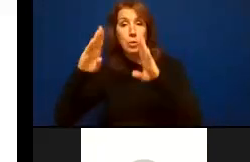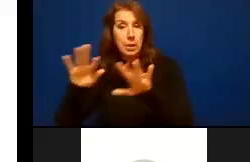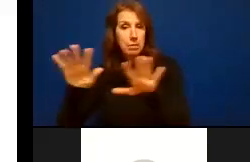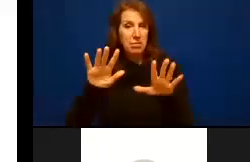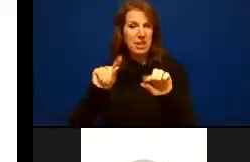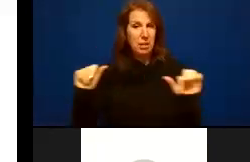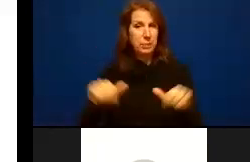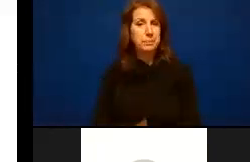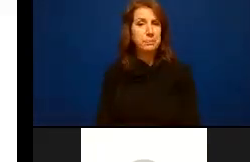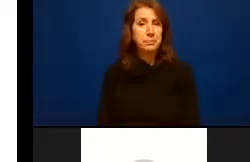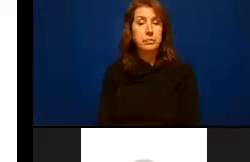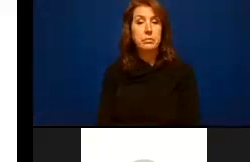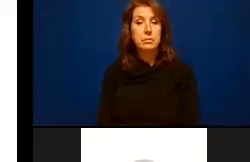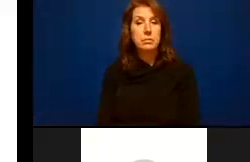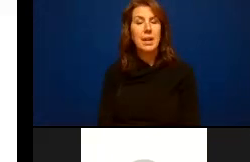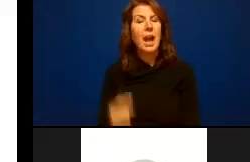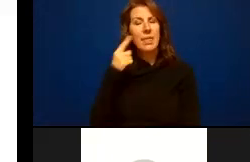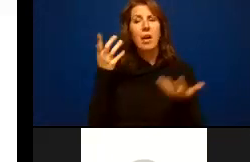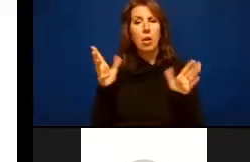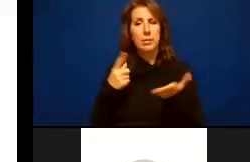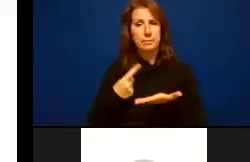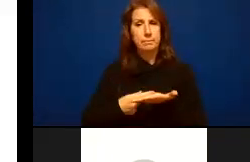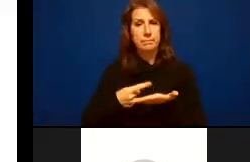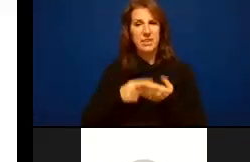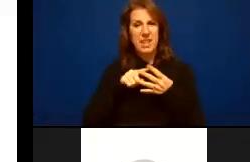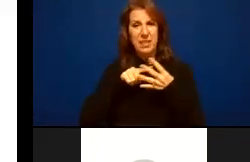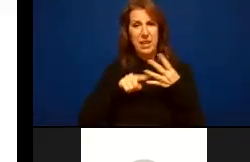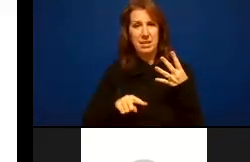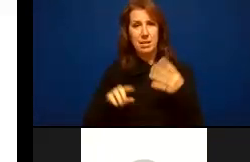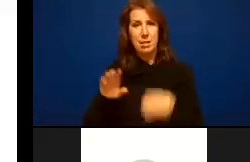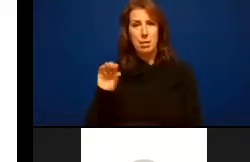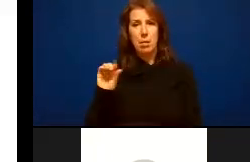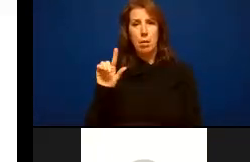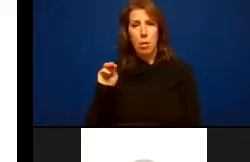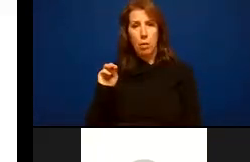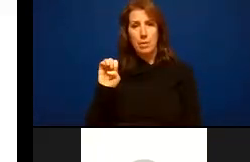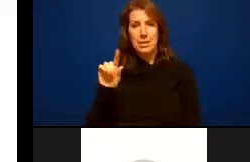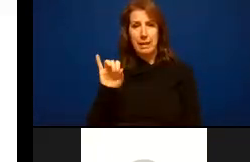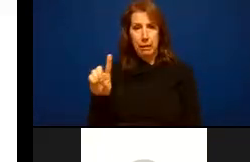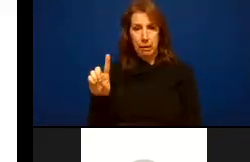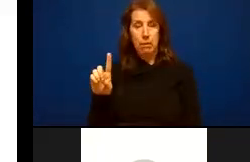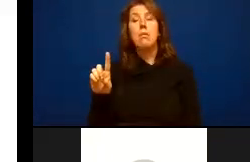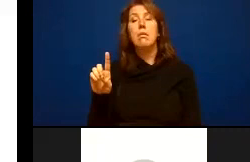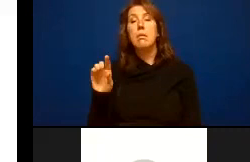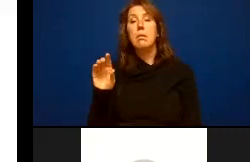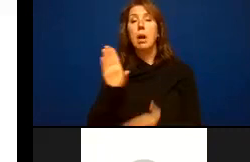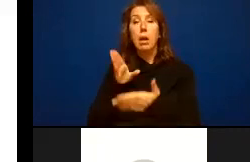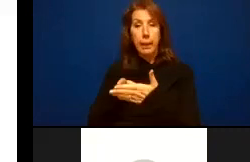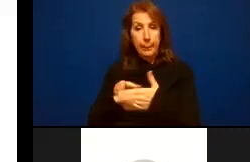think I already talked a little bit about these. There are Olmstead claims that are brought. There are, besides